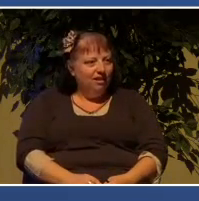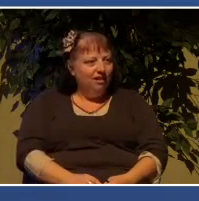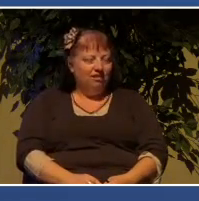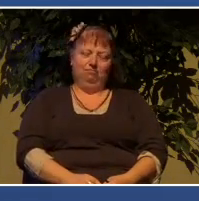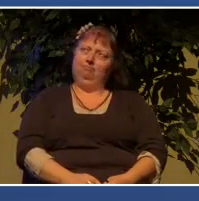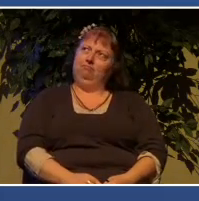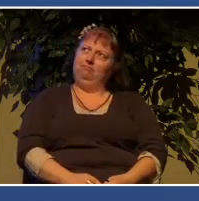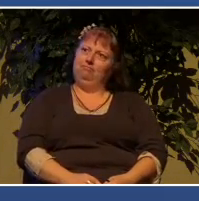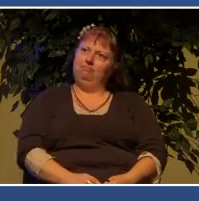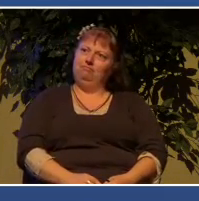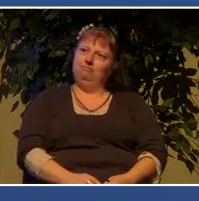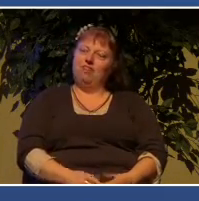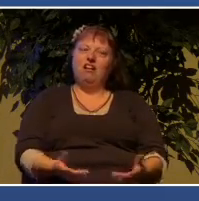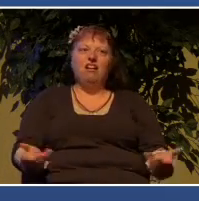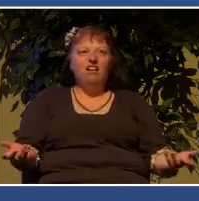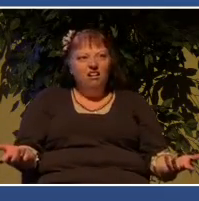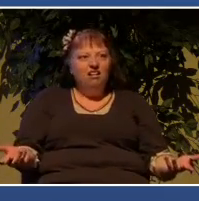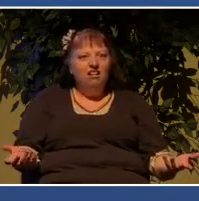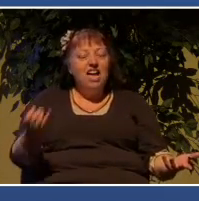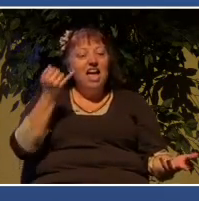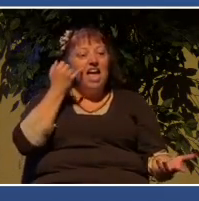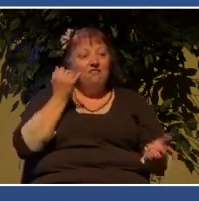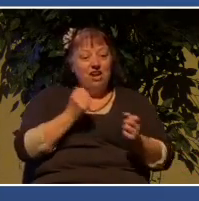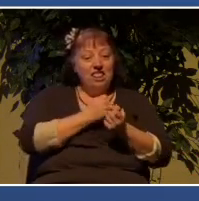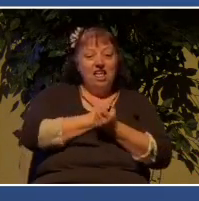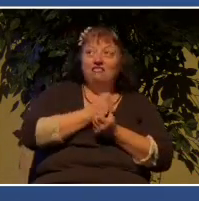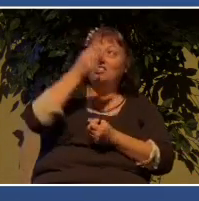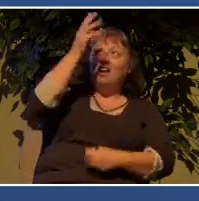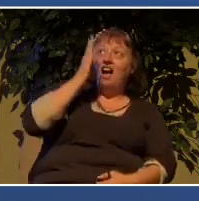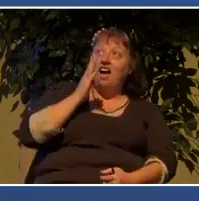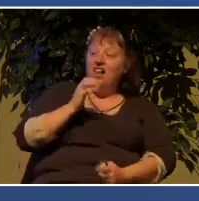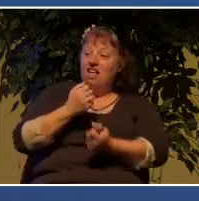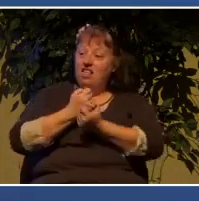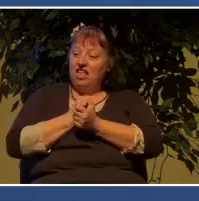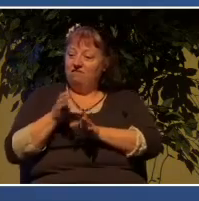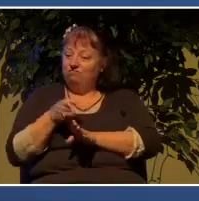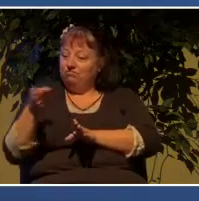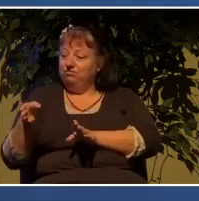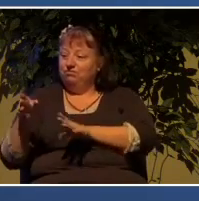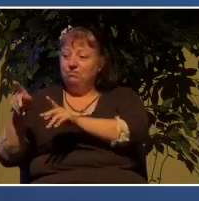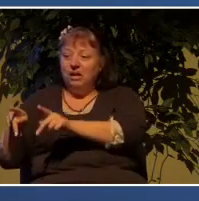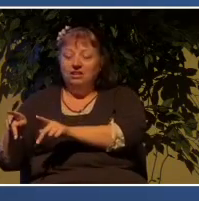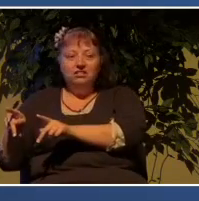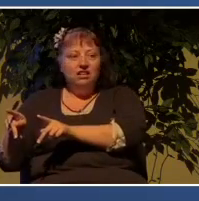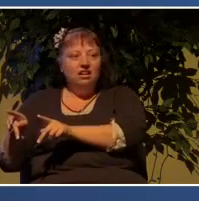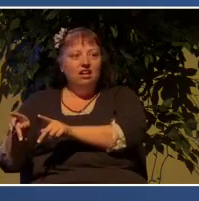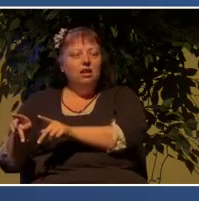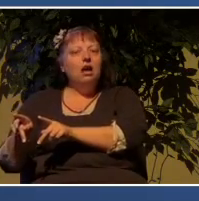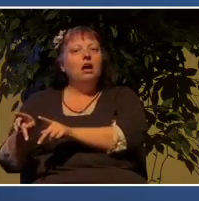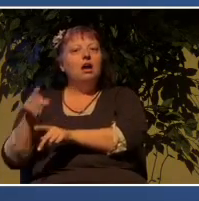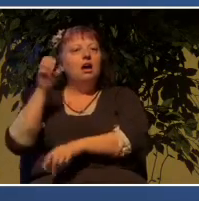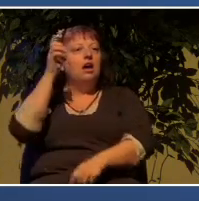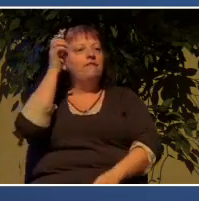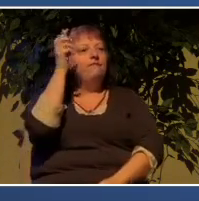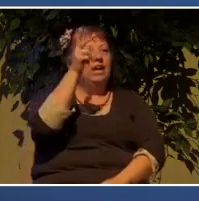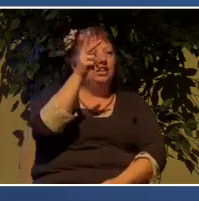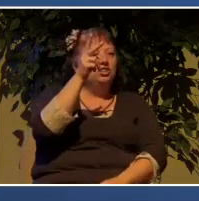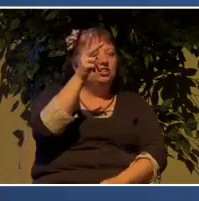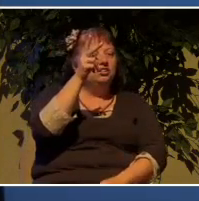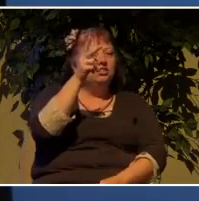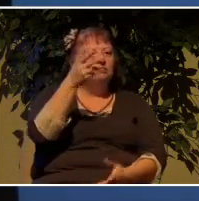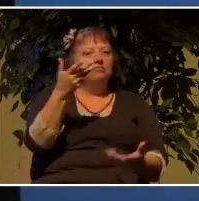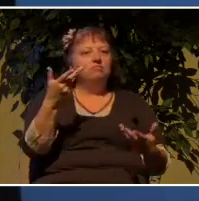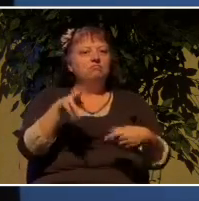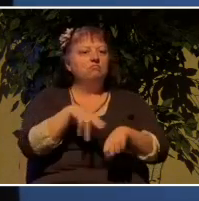love our neighbor, then evangelism is a natural side effect of our walk with God and our love for our neighbor,